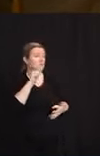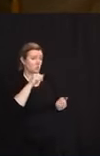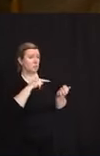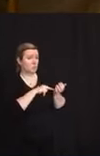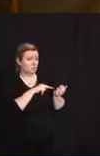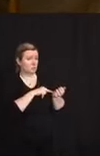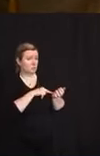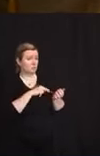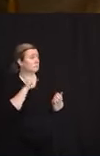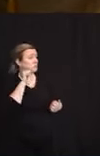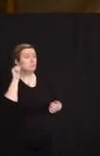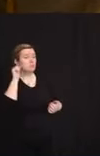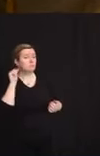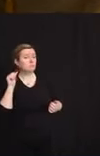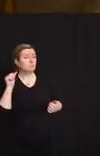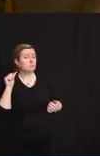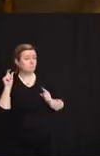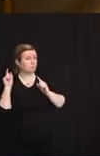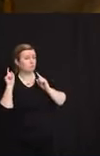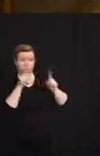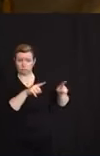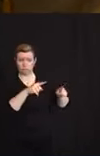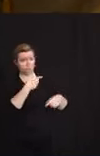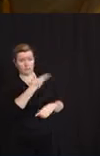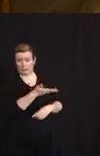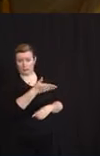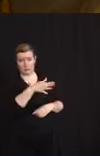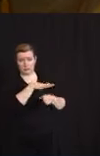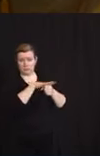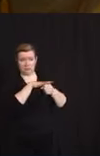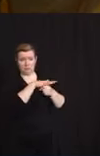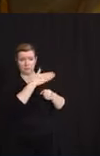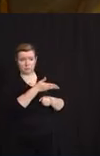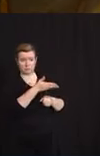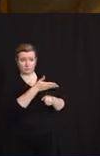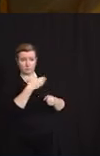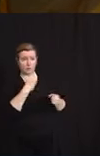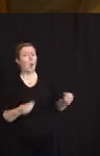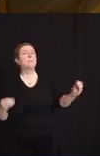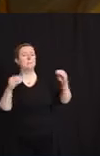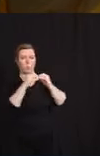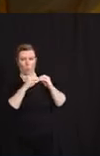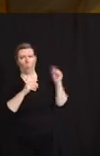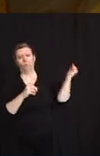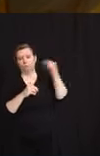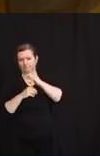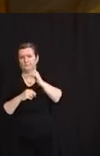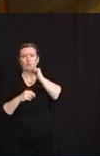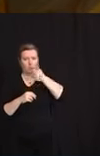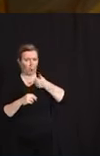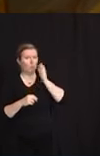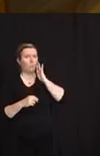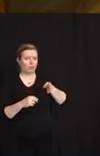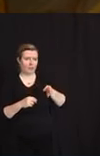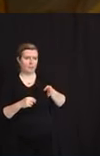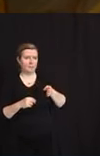and a corps is coming in tomorrow, and they'll be primarily at Paramus.